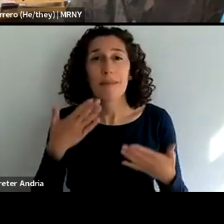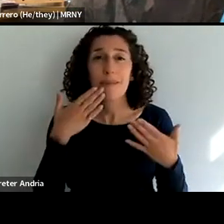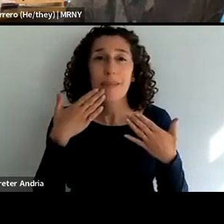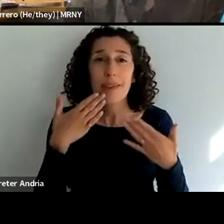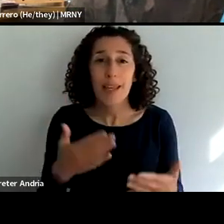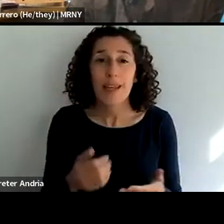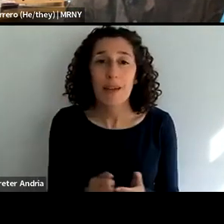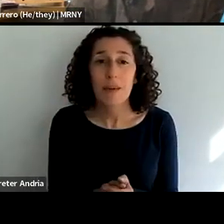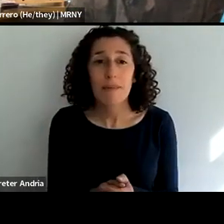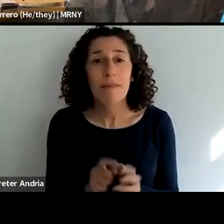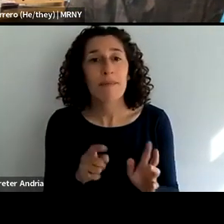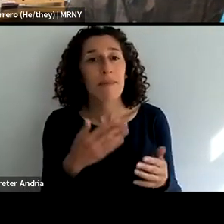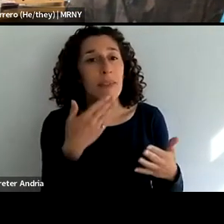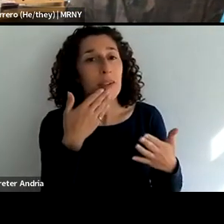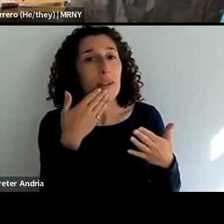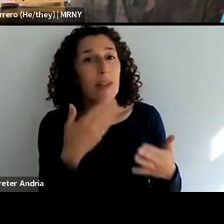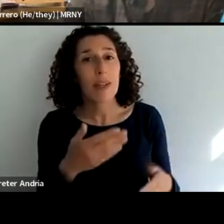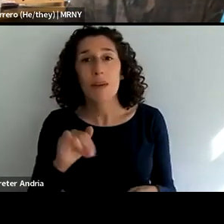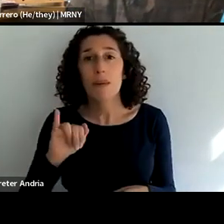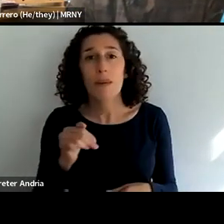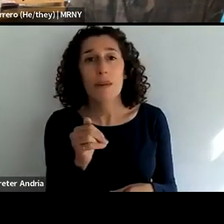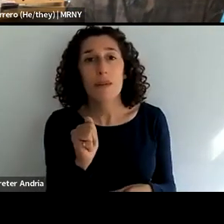Thank you, Janice.